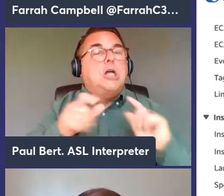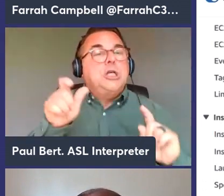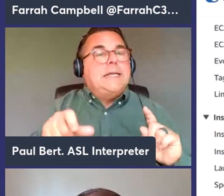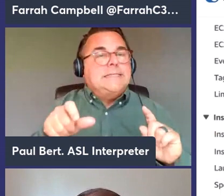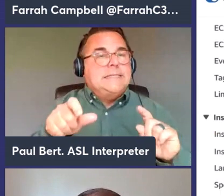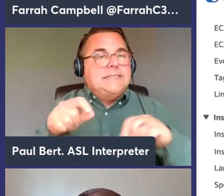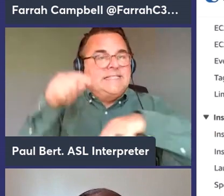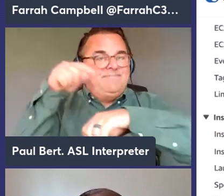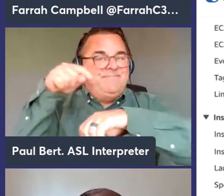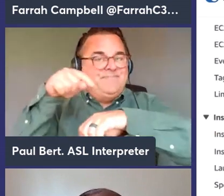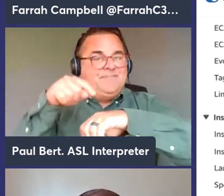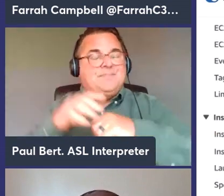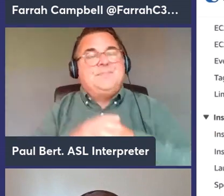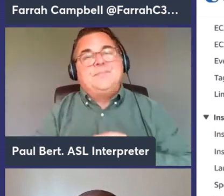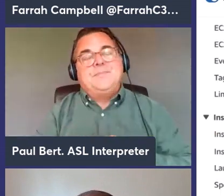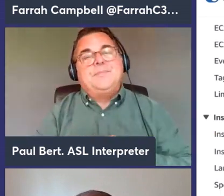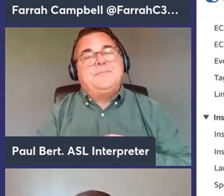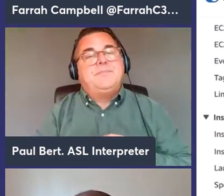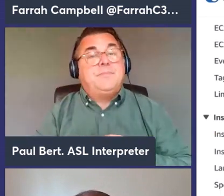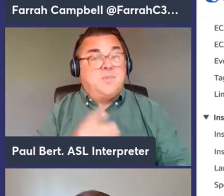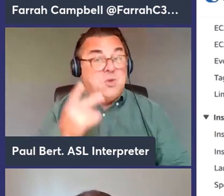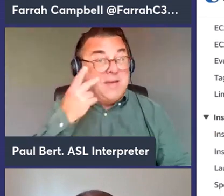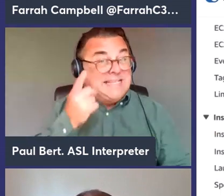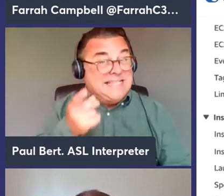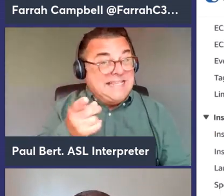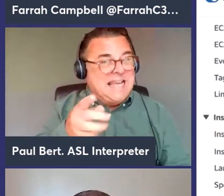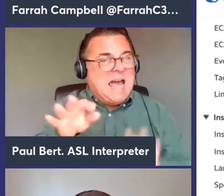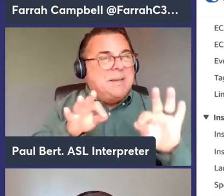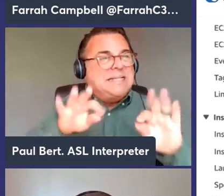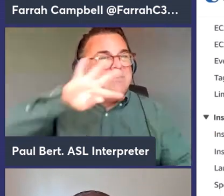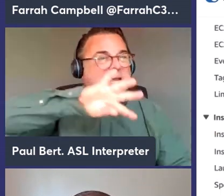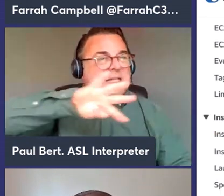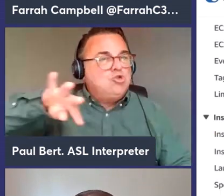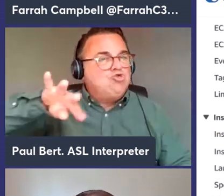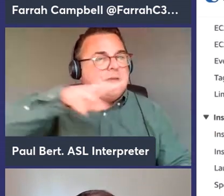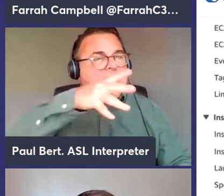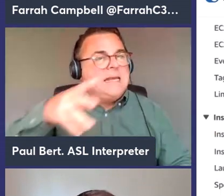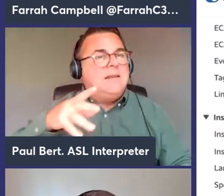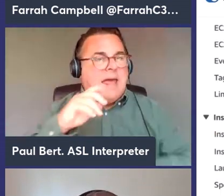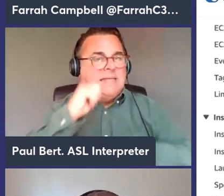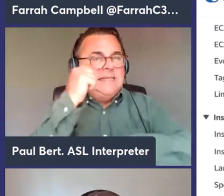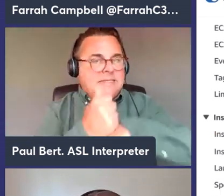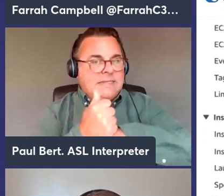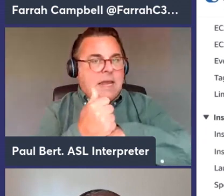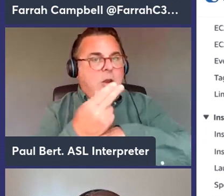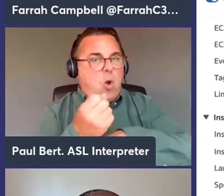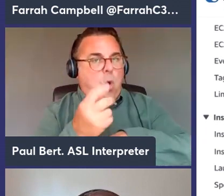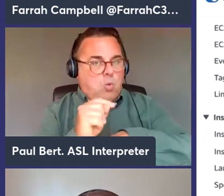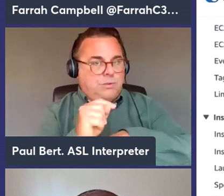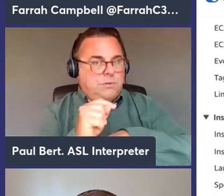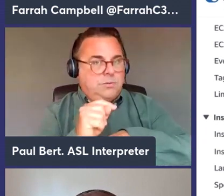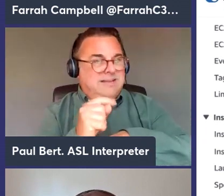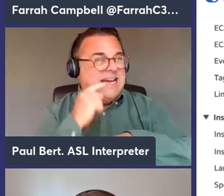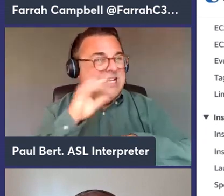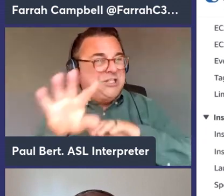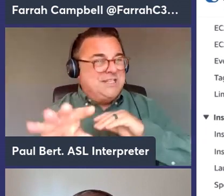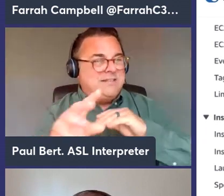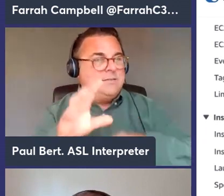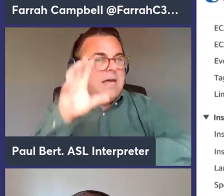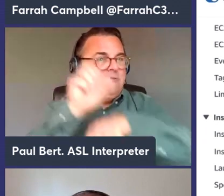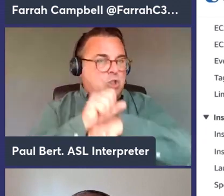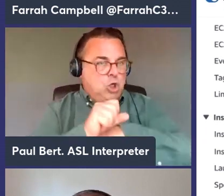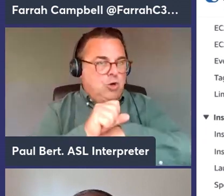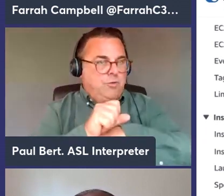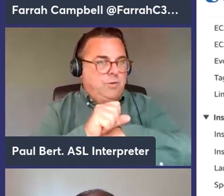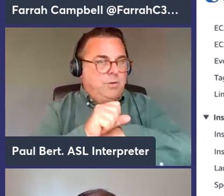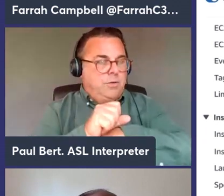top of it. So I've got, so as you can see here, just to explain the screen that you're seeing, this is the dedicated host screen. This is the host that I just allocated that I